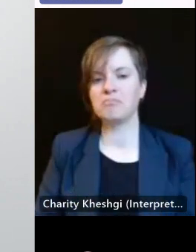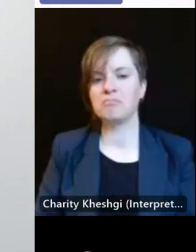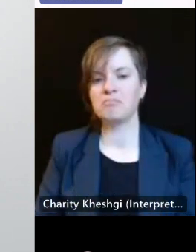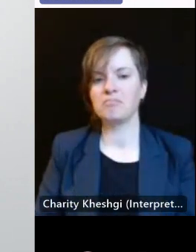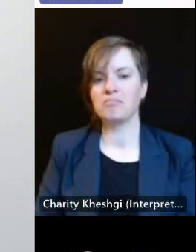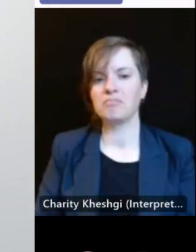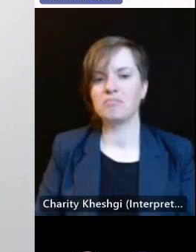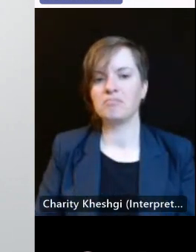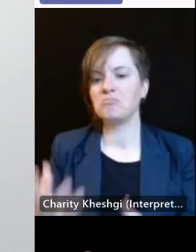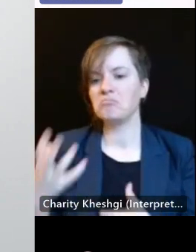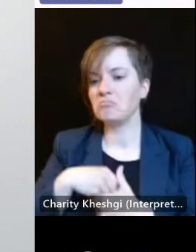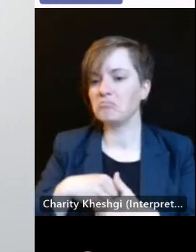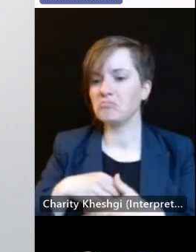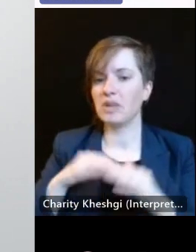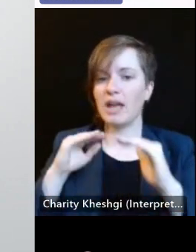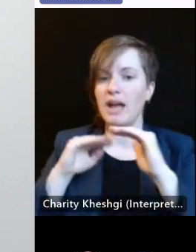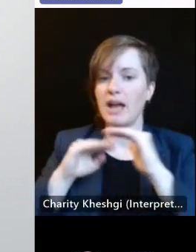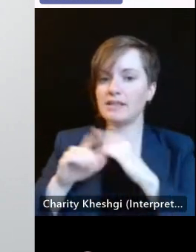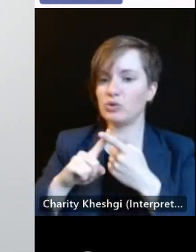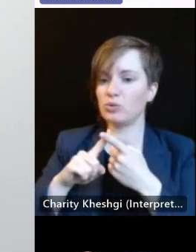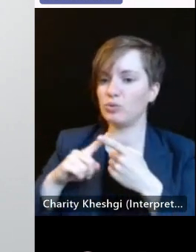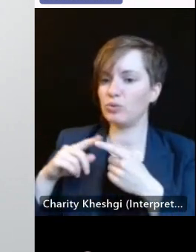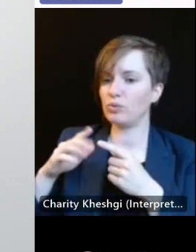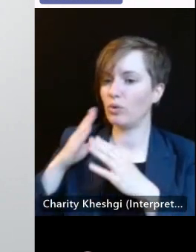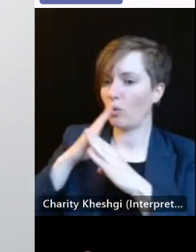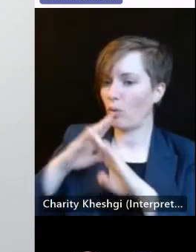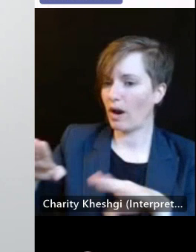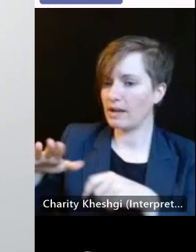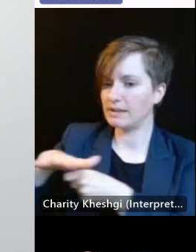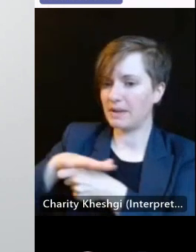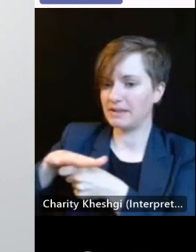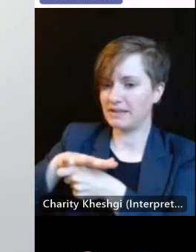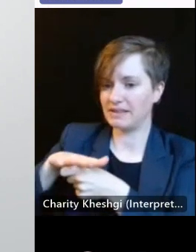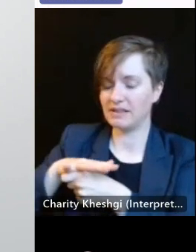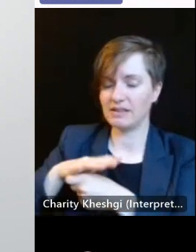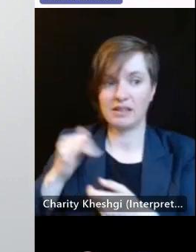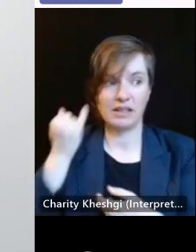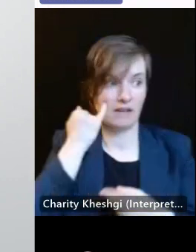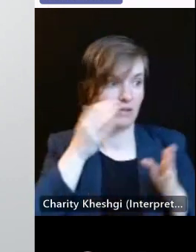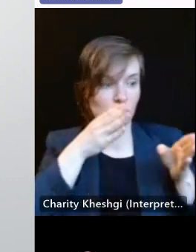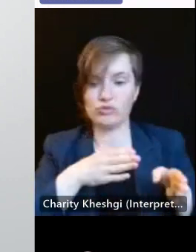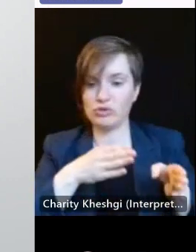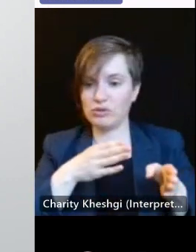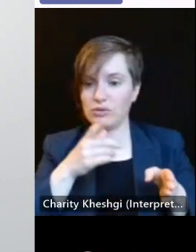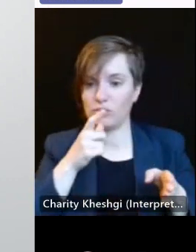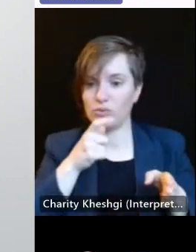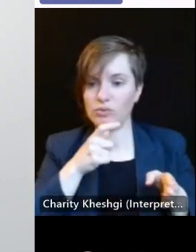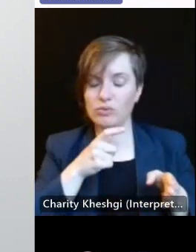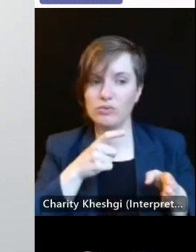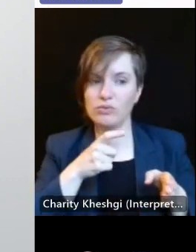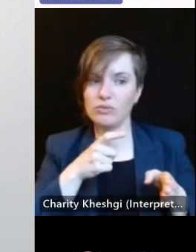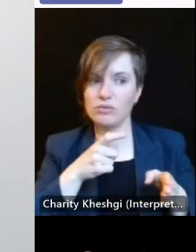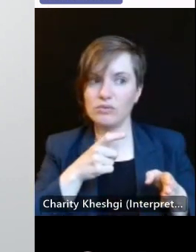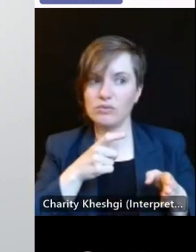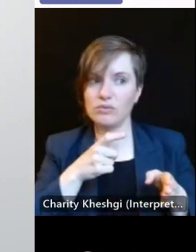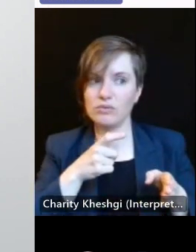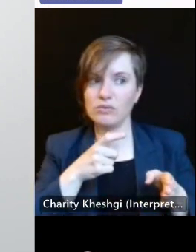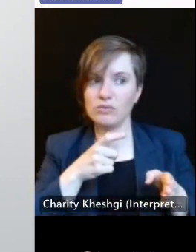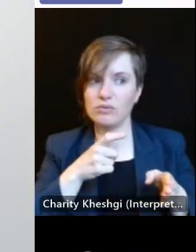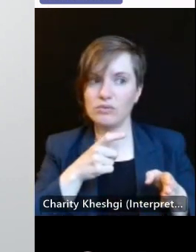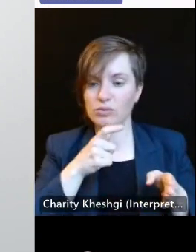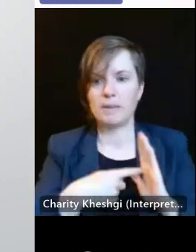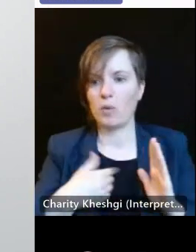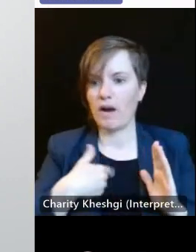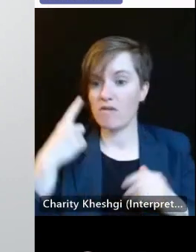a quiet space for individuals whose disabilities, for example, autism, might require